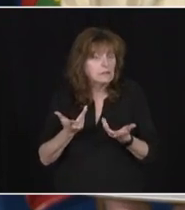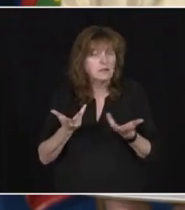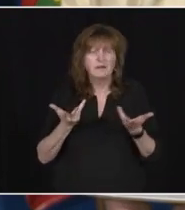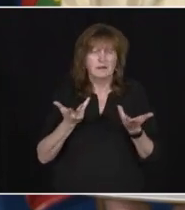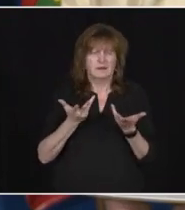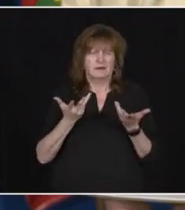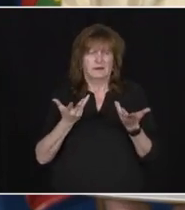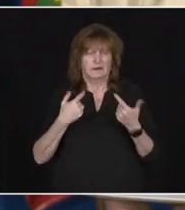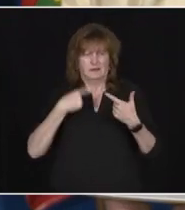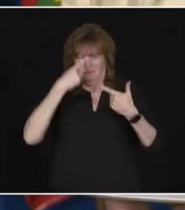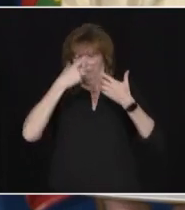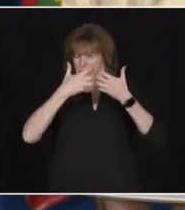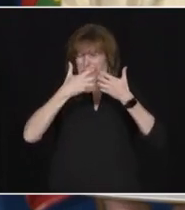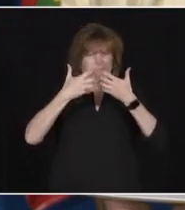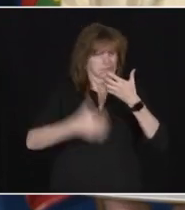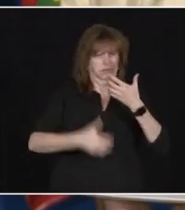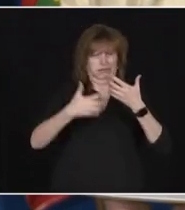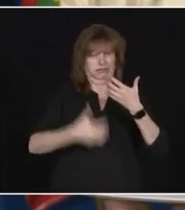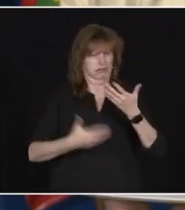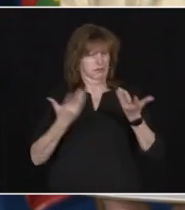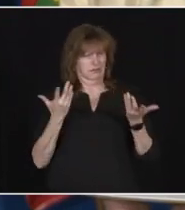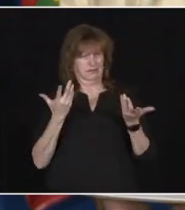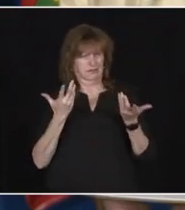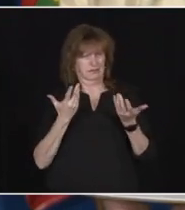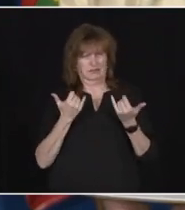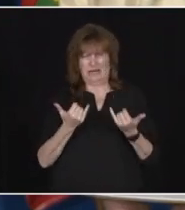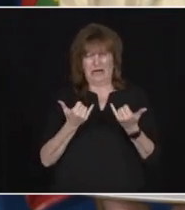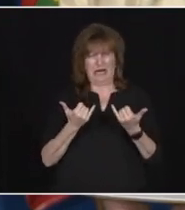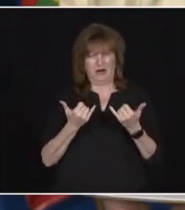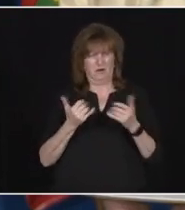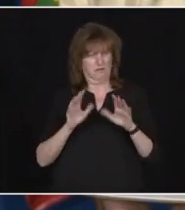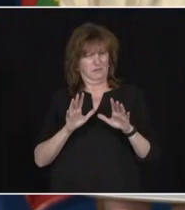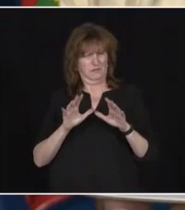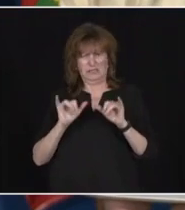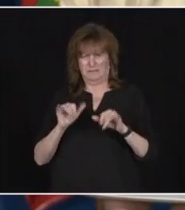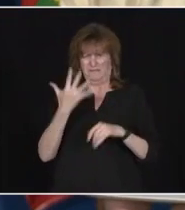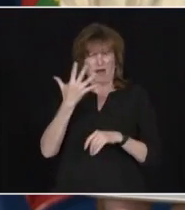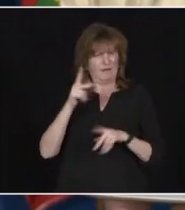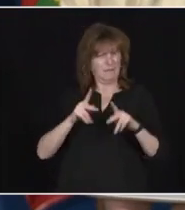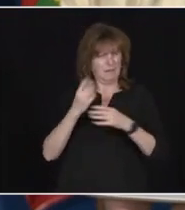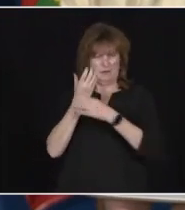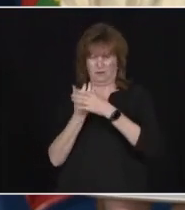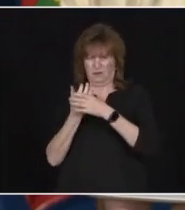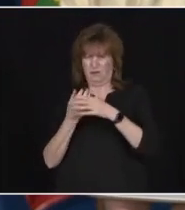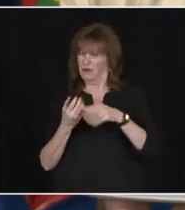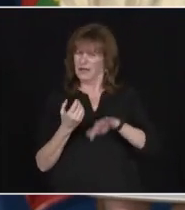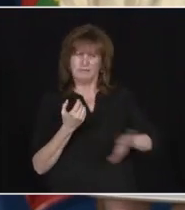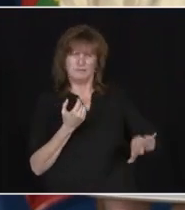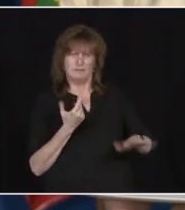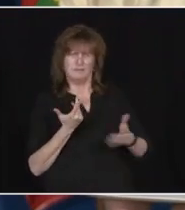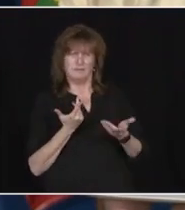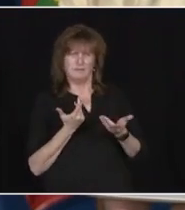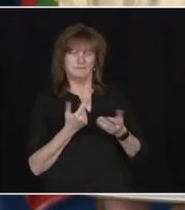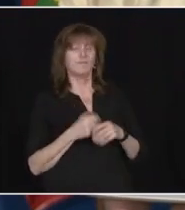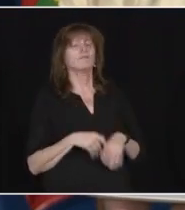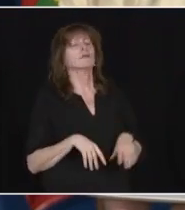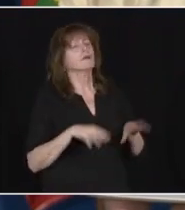still a maximum of 5 people? Well, Christina, I got to tell you, when I get questions from yourself and other people from the